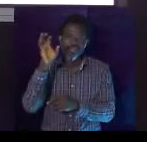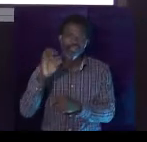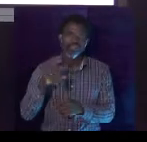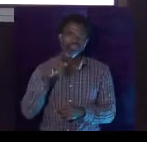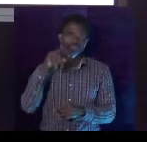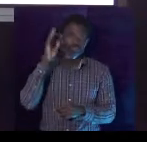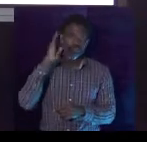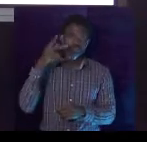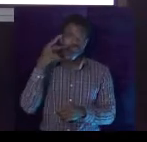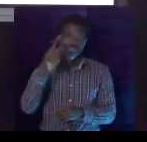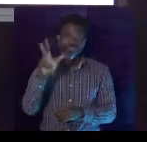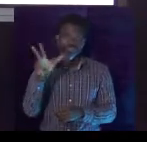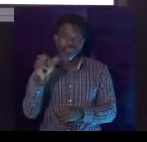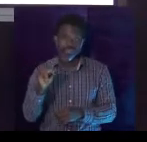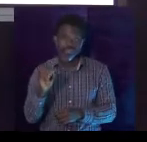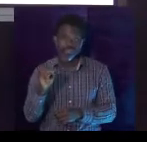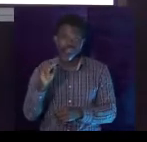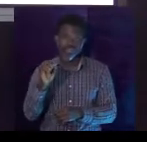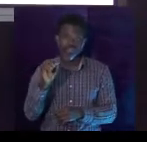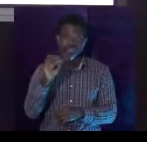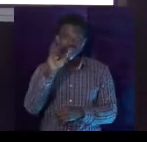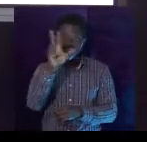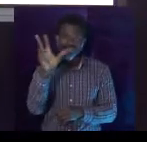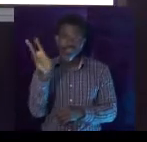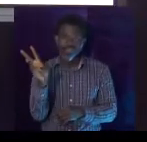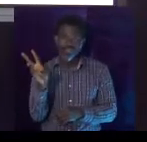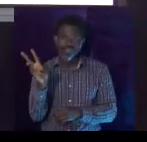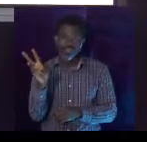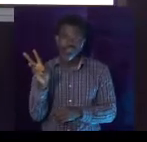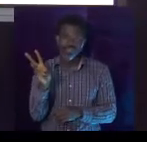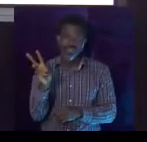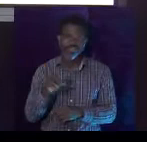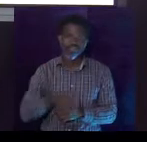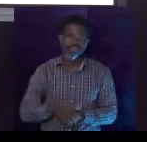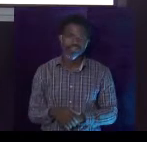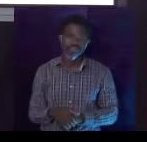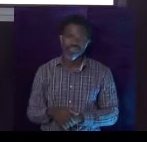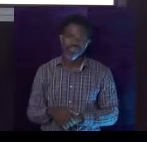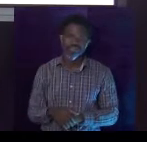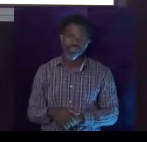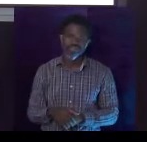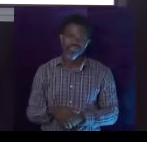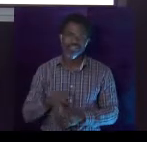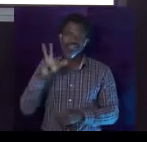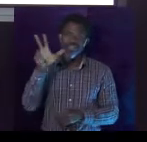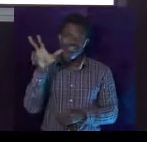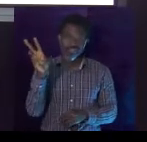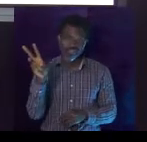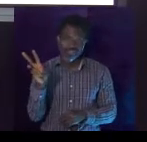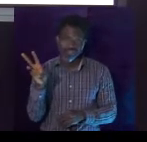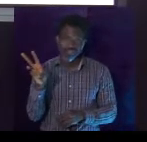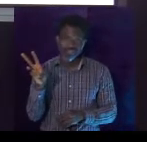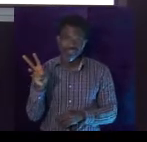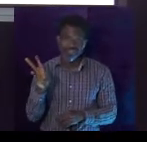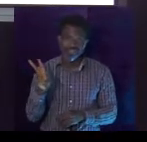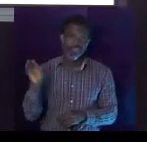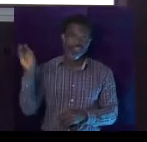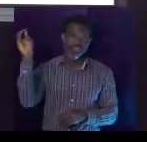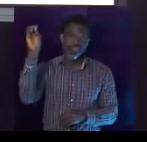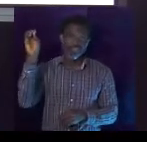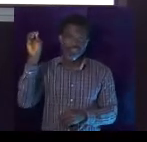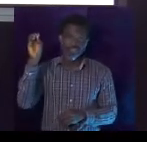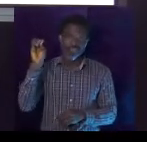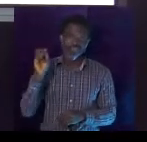and you see this knot, and you see C after that, you pronounce it, you don't say 36 raised to power 0C, no, you say